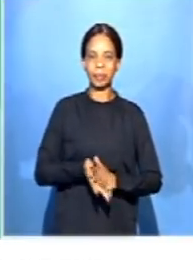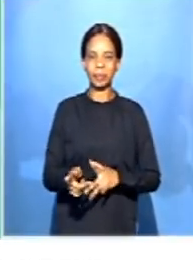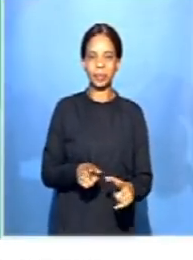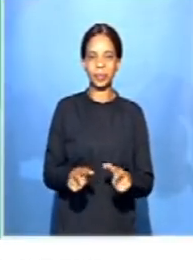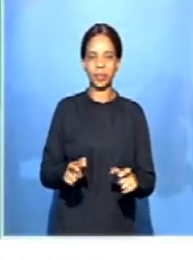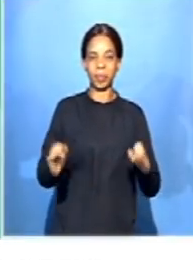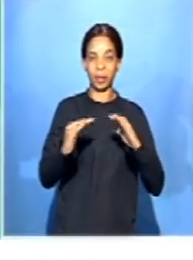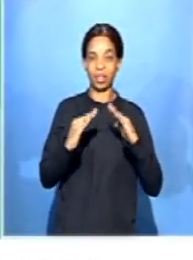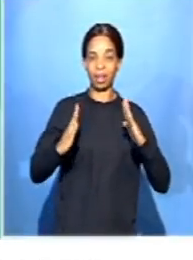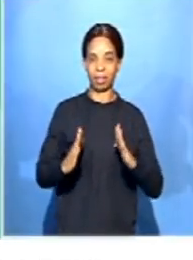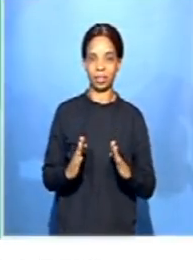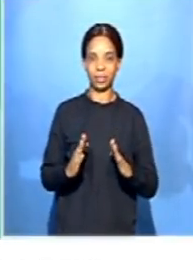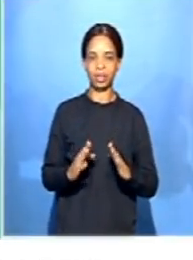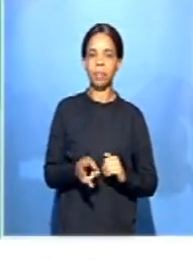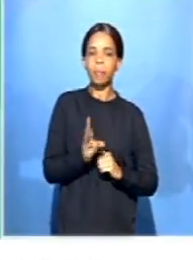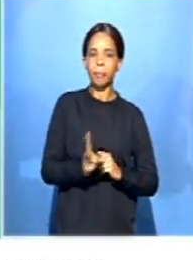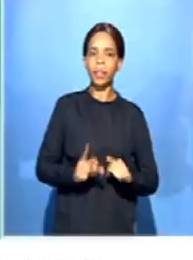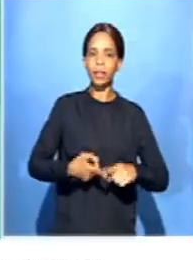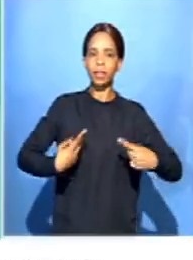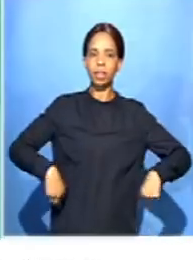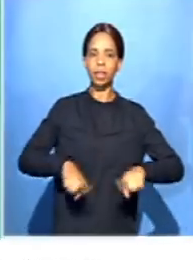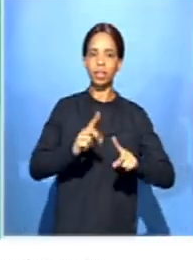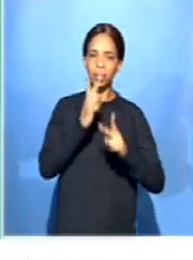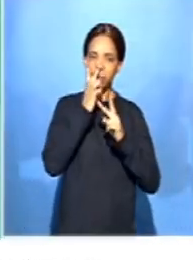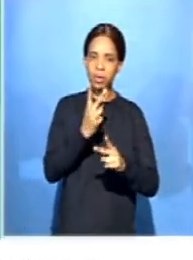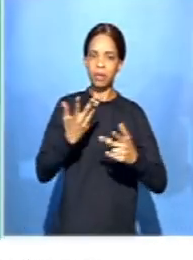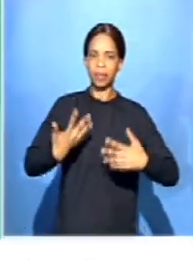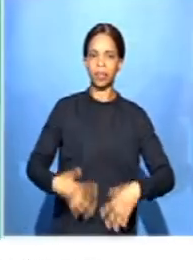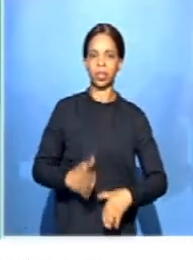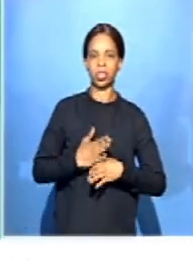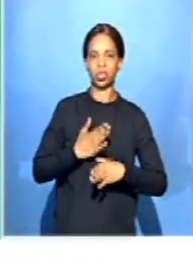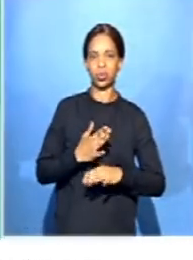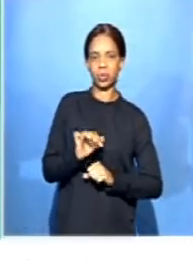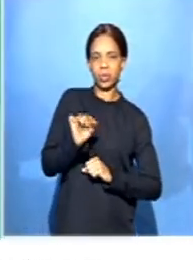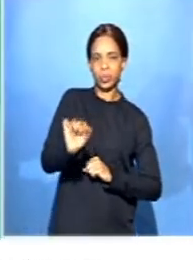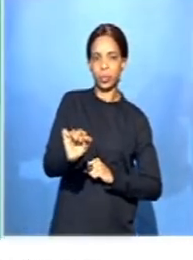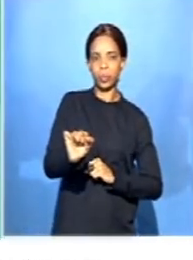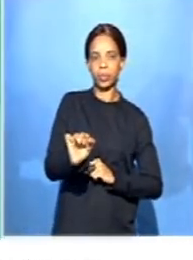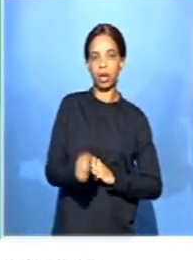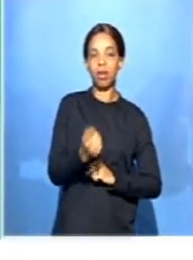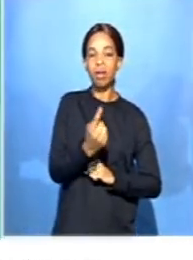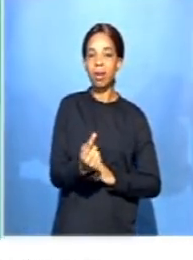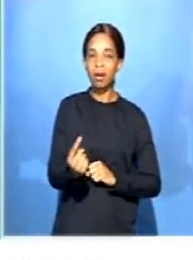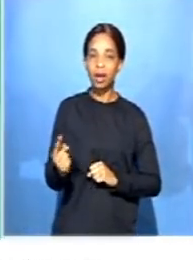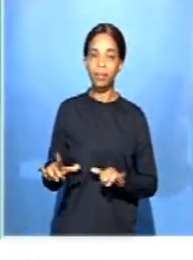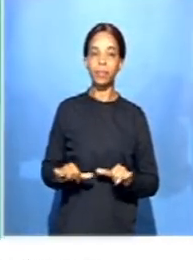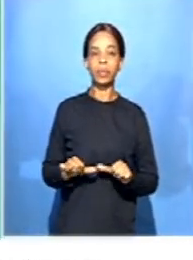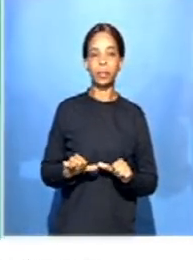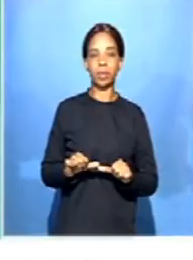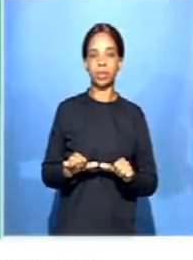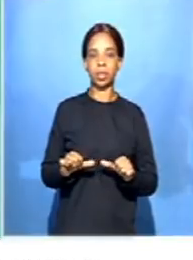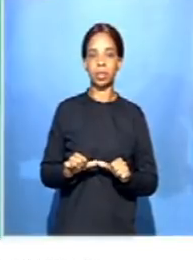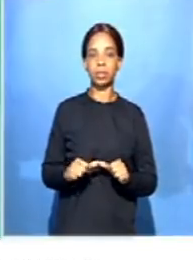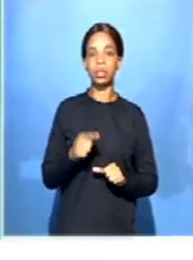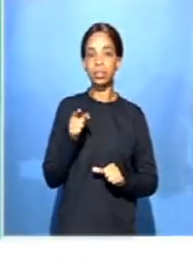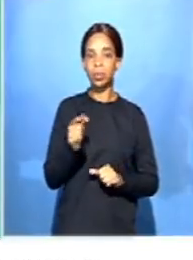bona ka nnete le melaetsa e ne le re romelela rona le rona lo re tiisa jaaka ditsala tsa gage